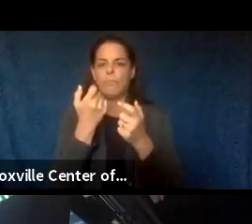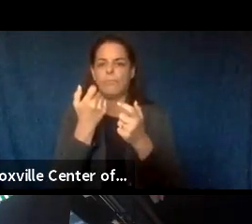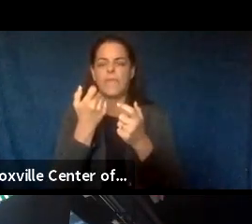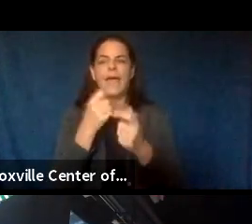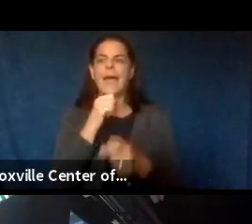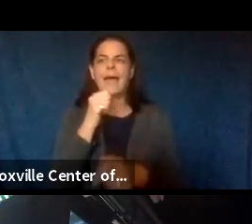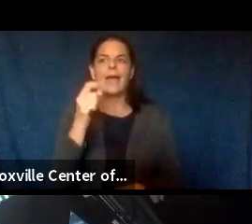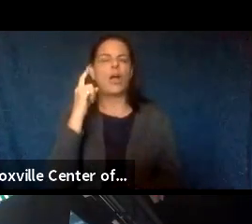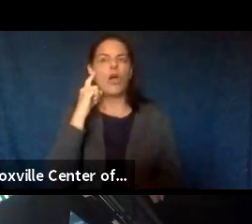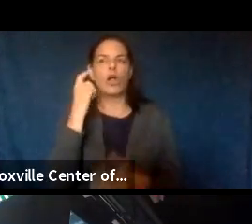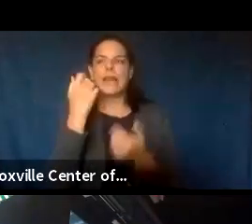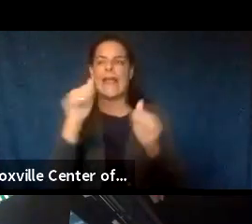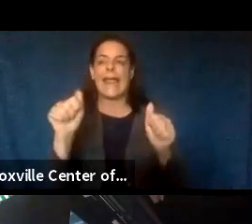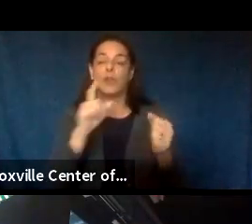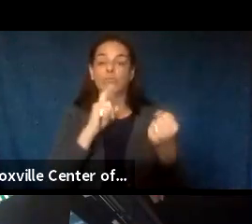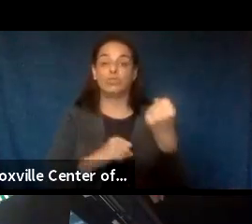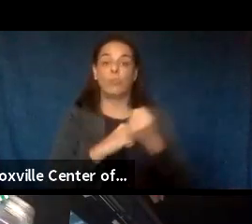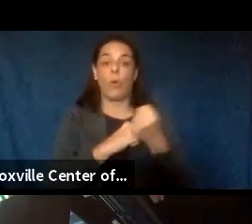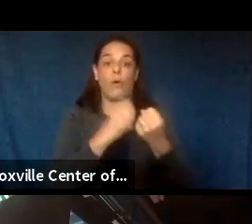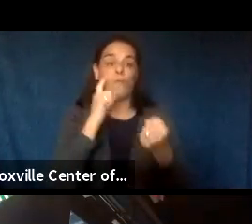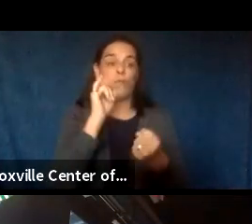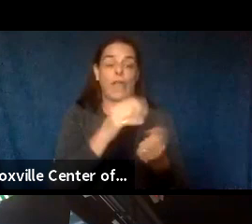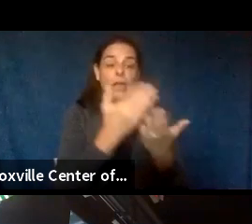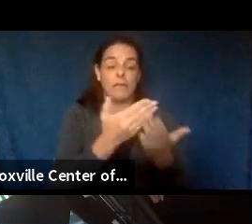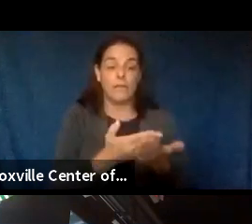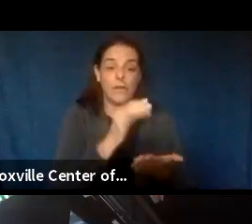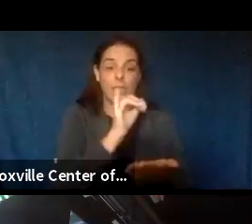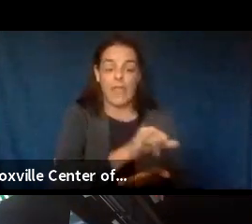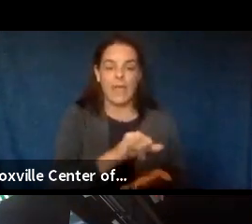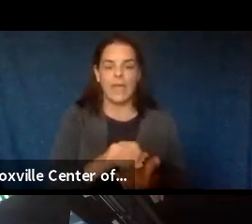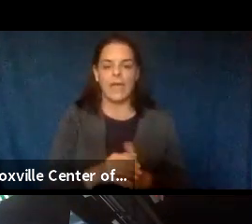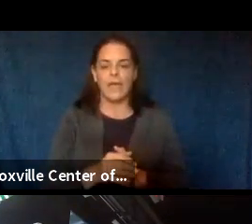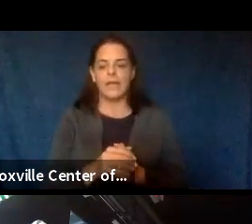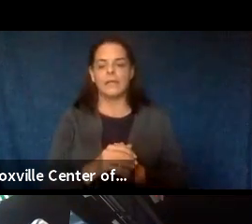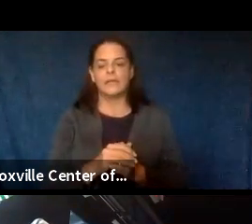that. And before we started